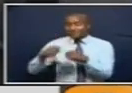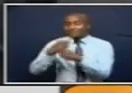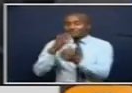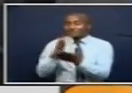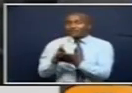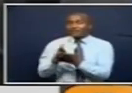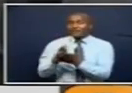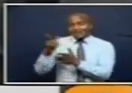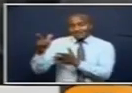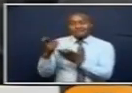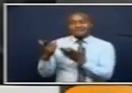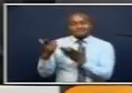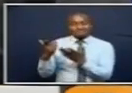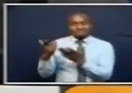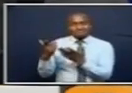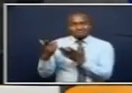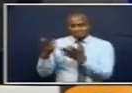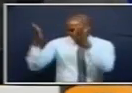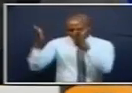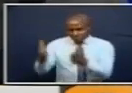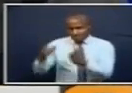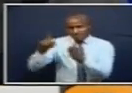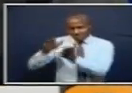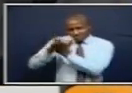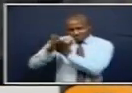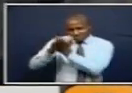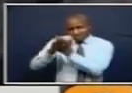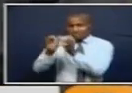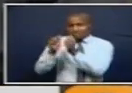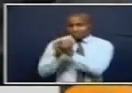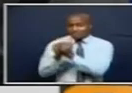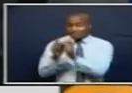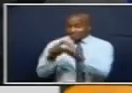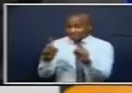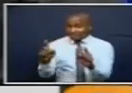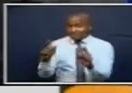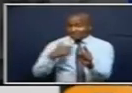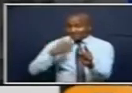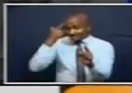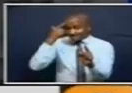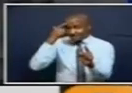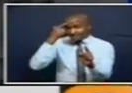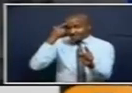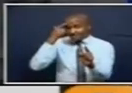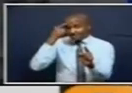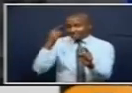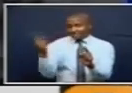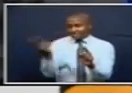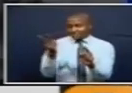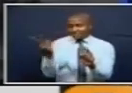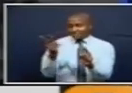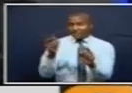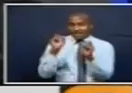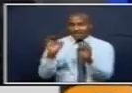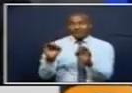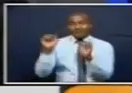that house is retained solidly together. Okay. However, I think, and this to Honorable Ichungwa, if you can